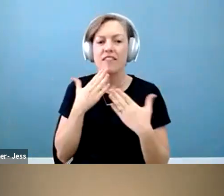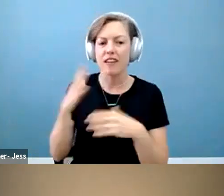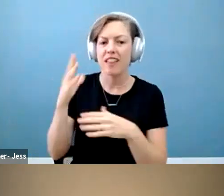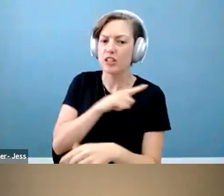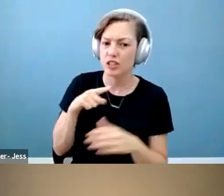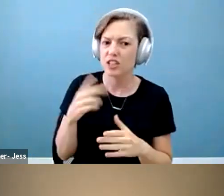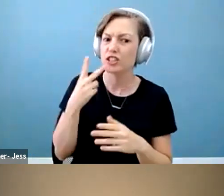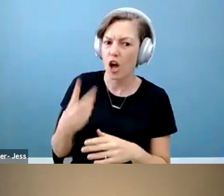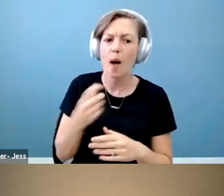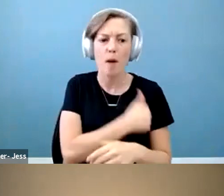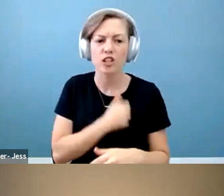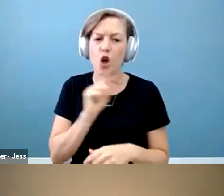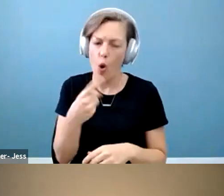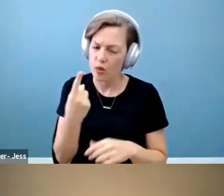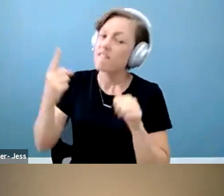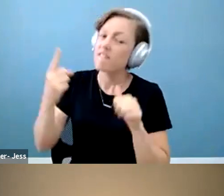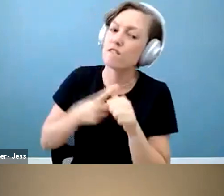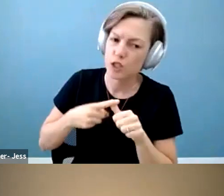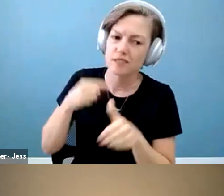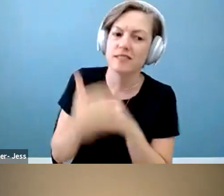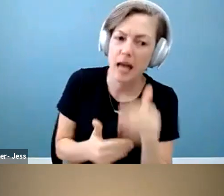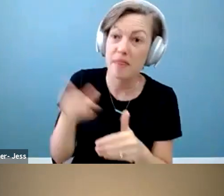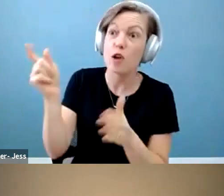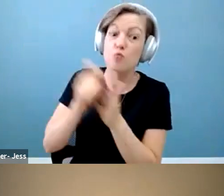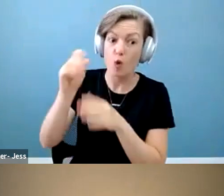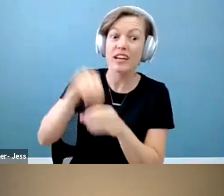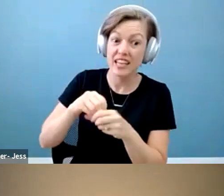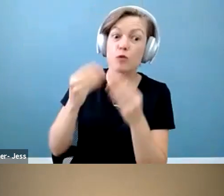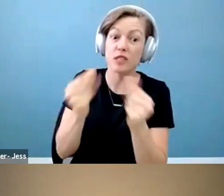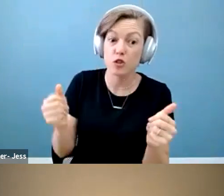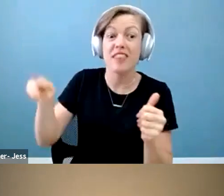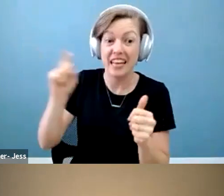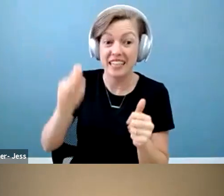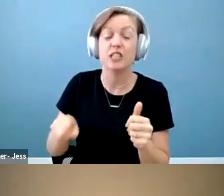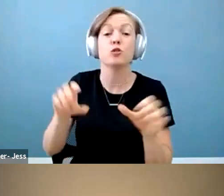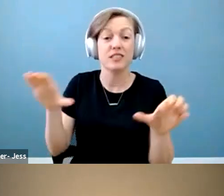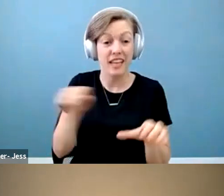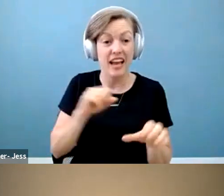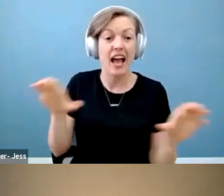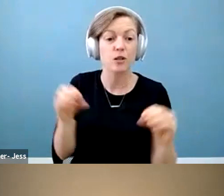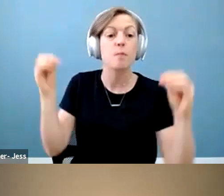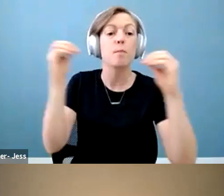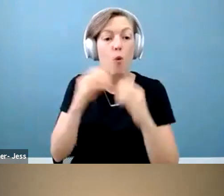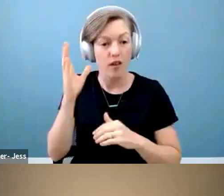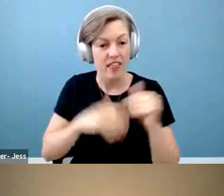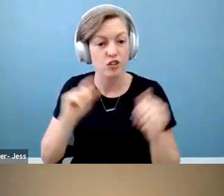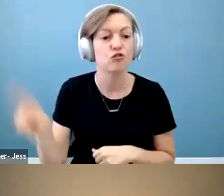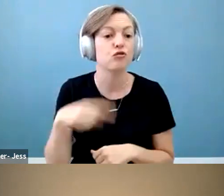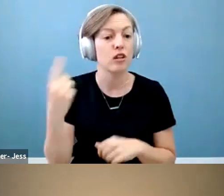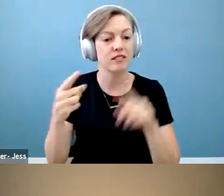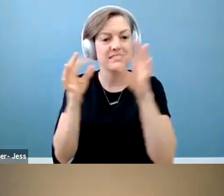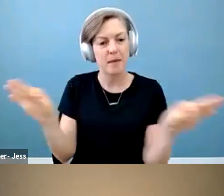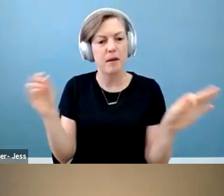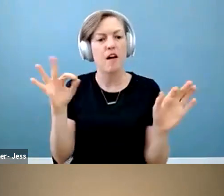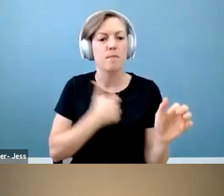an apology is only a first step. And they wrote into the resolutions that they needed to take action beyond just this statement of apology. So